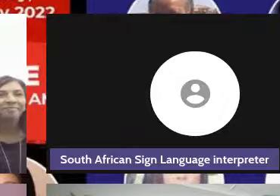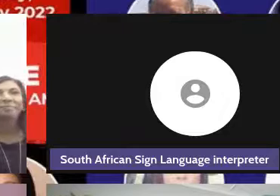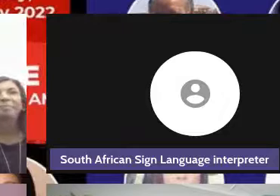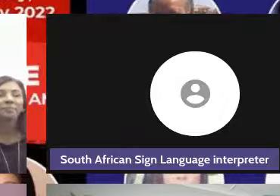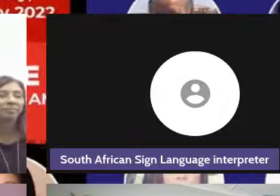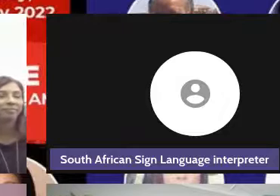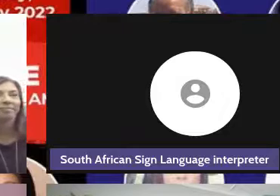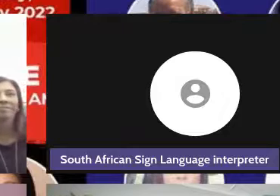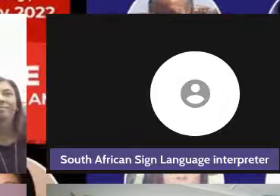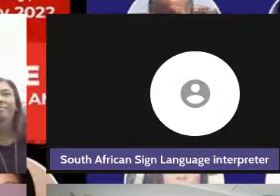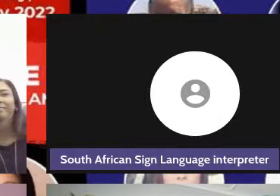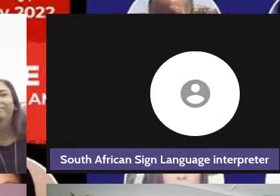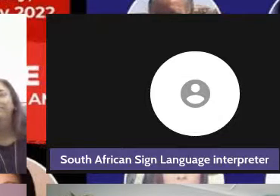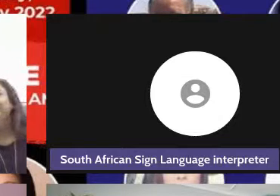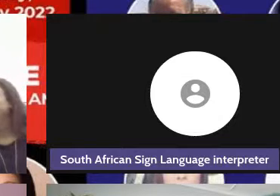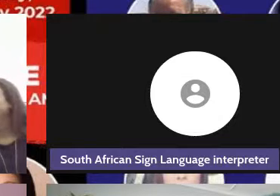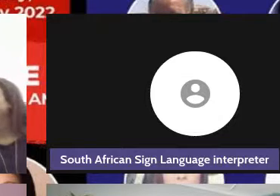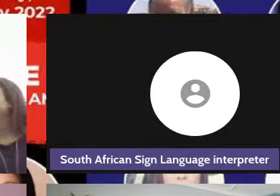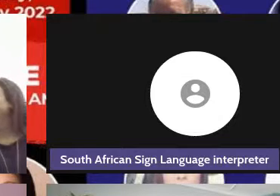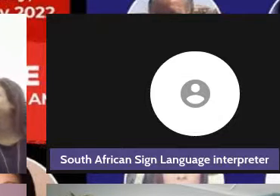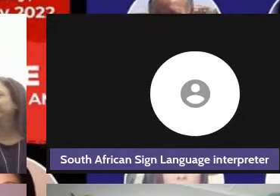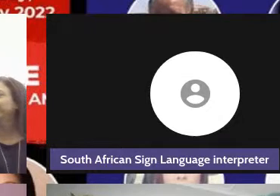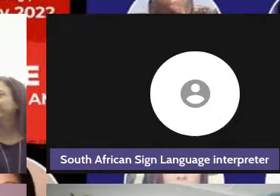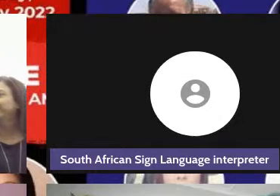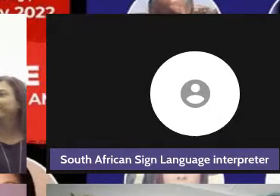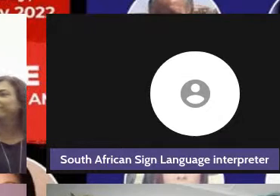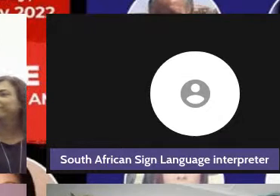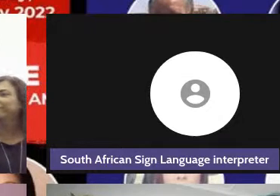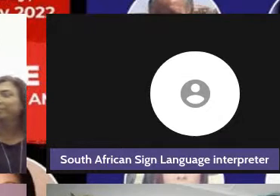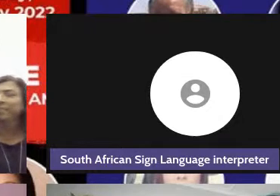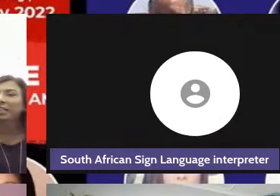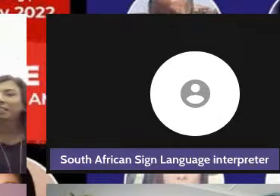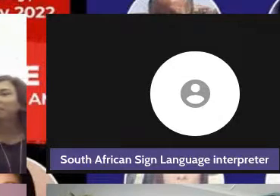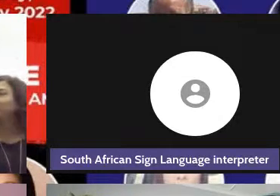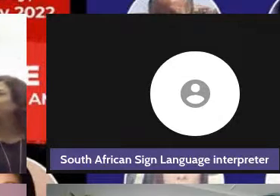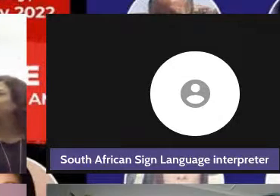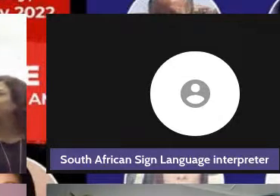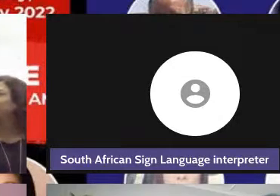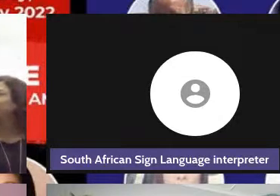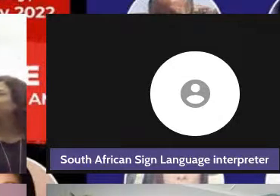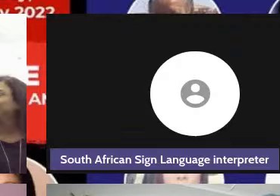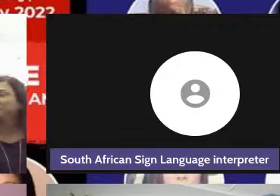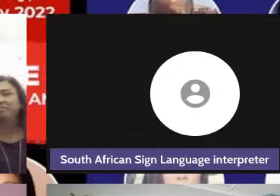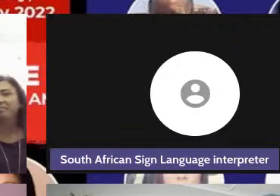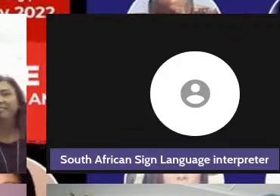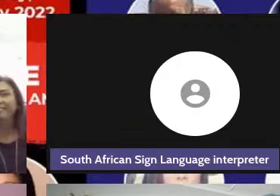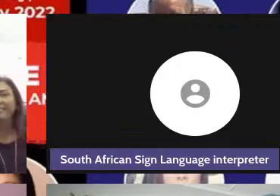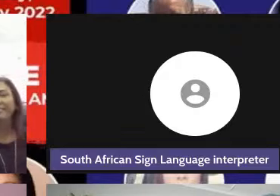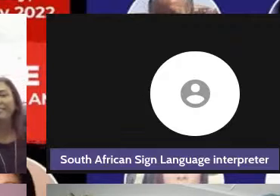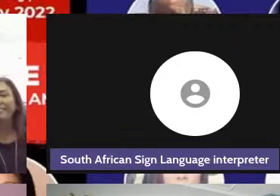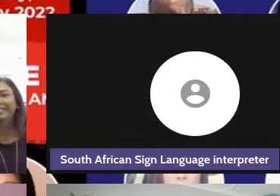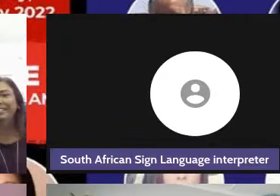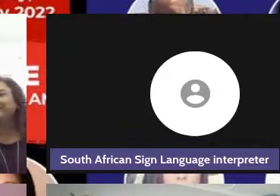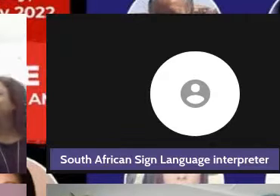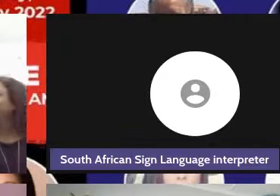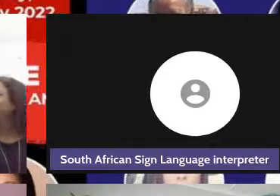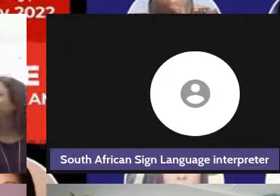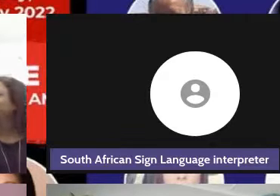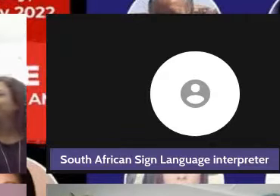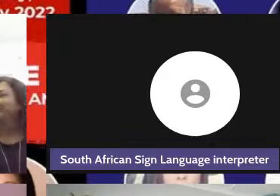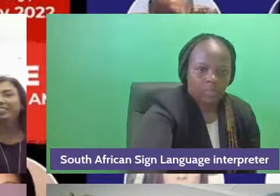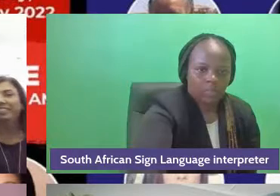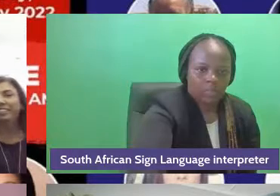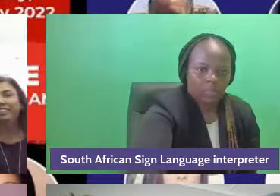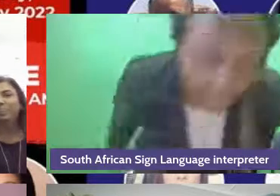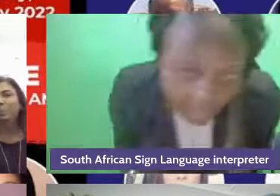Upas, Dale, would you like to add something from your side? I think you've said it in a nutshell. And thank you,